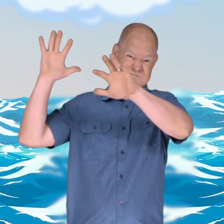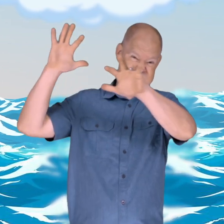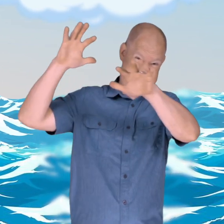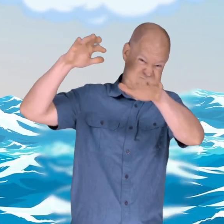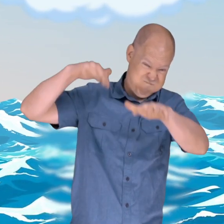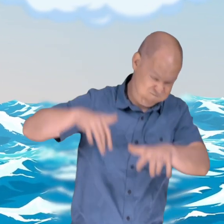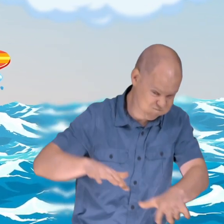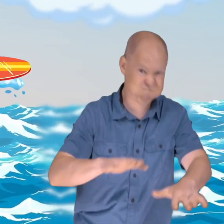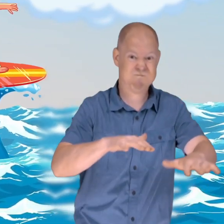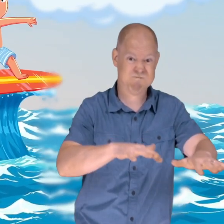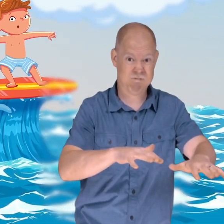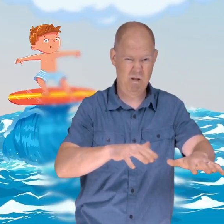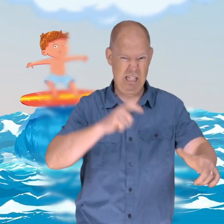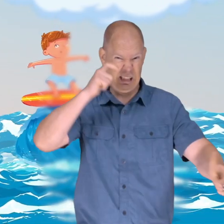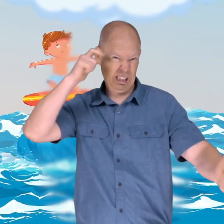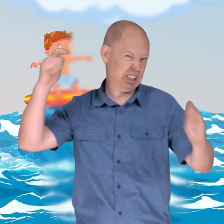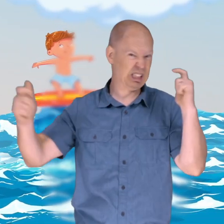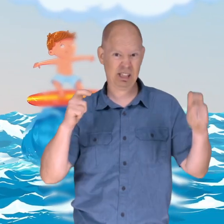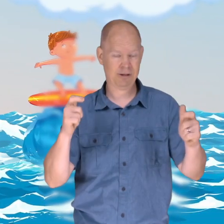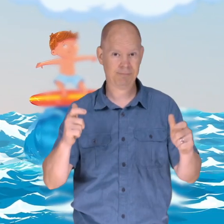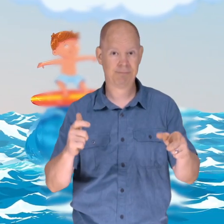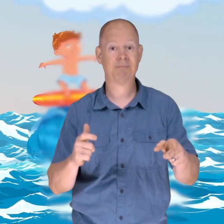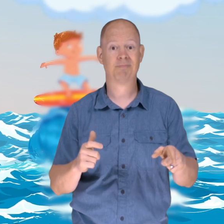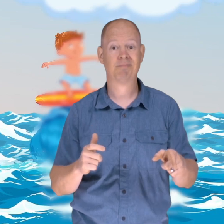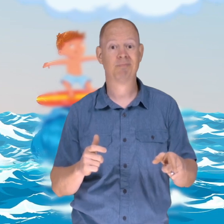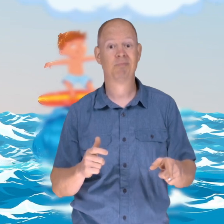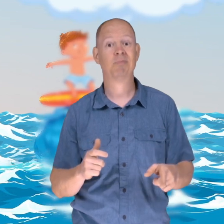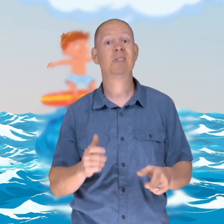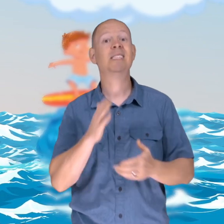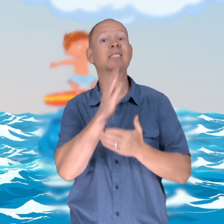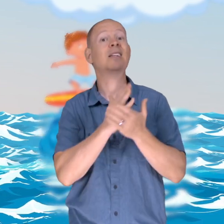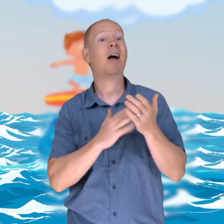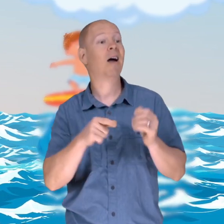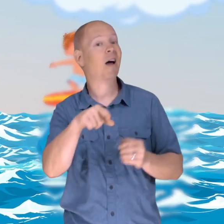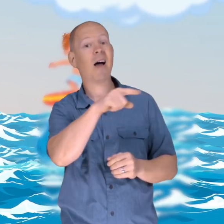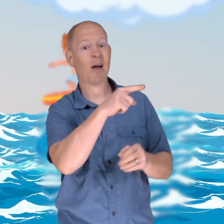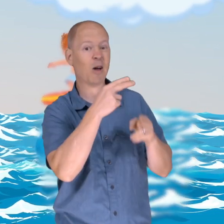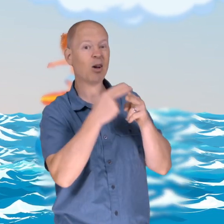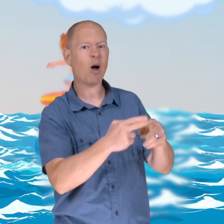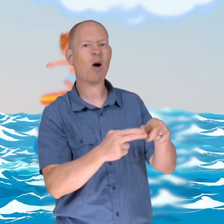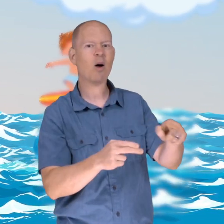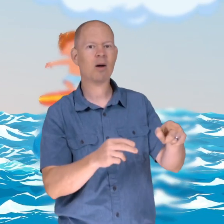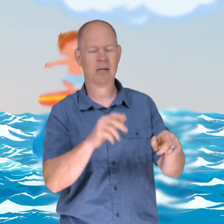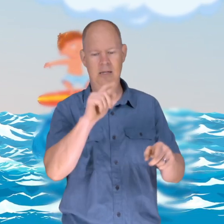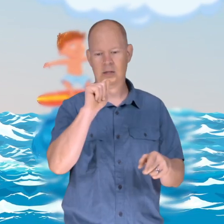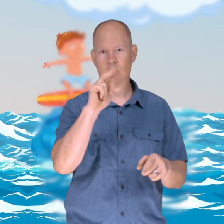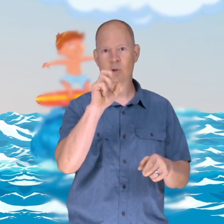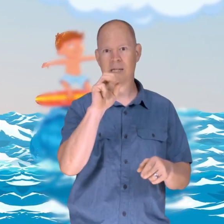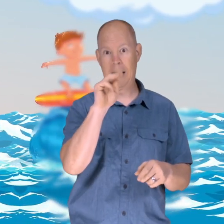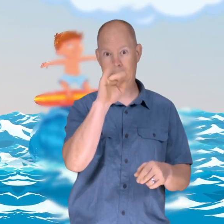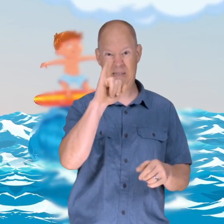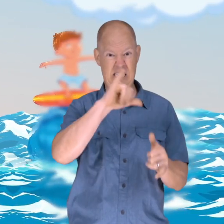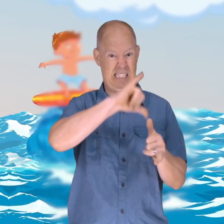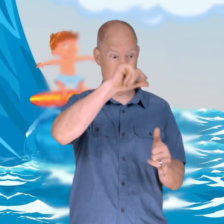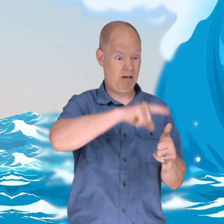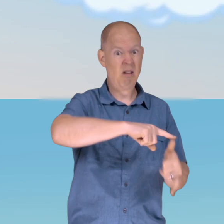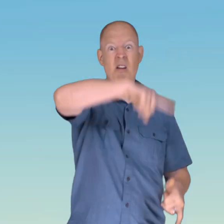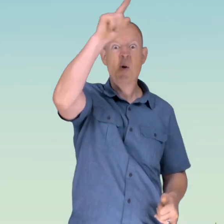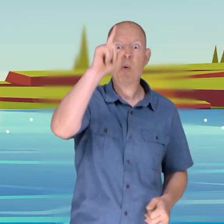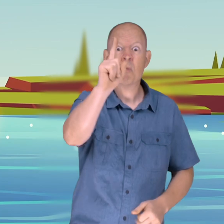tiny. These giant water waves surge onto land and reach heights of up to 100 feet.